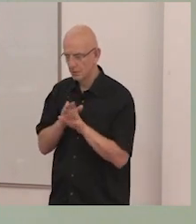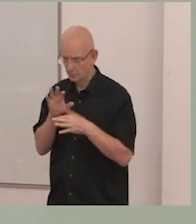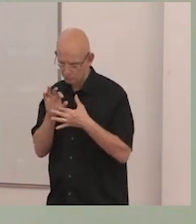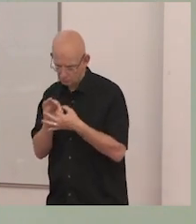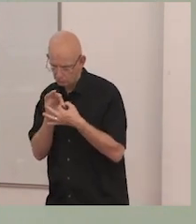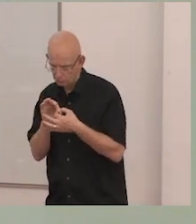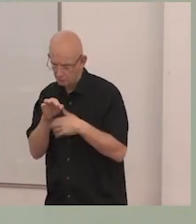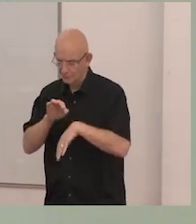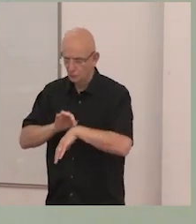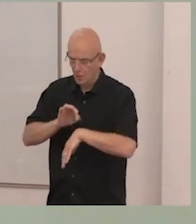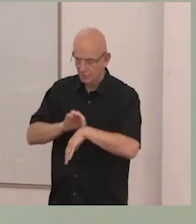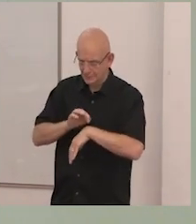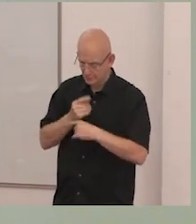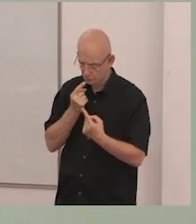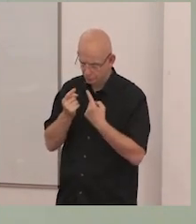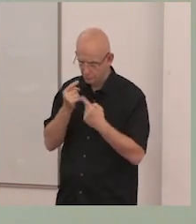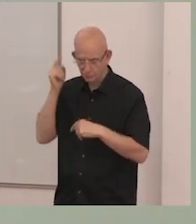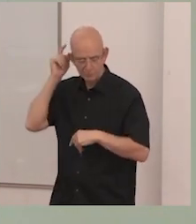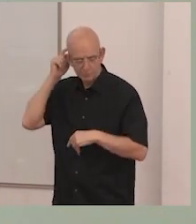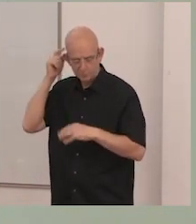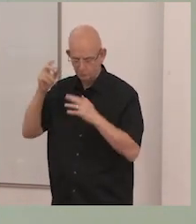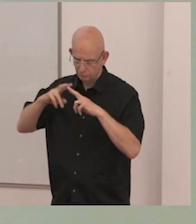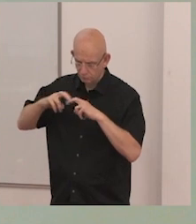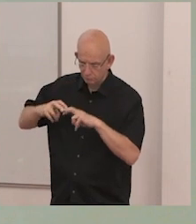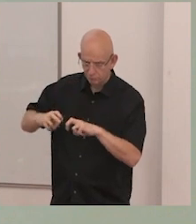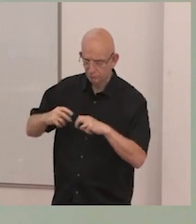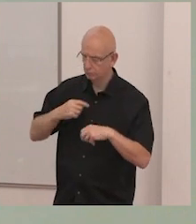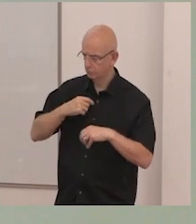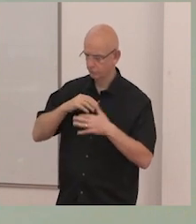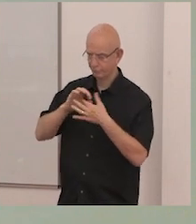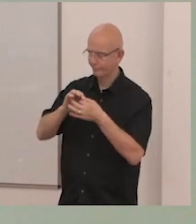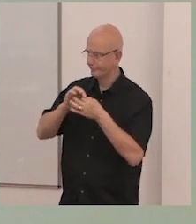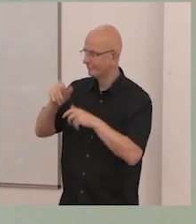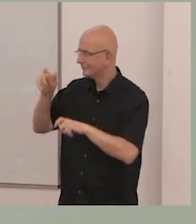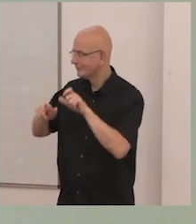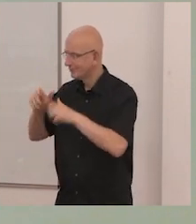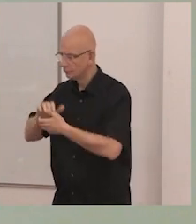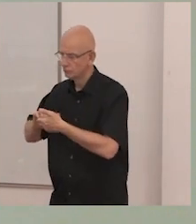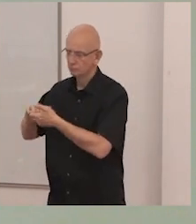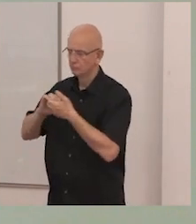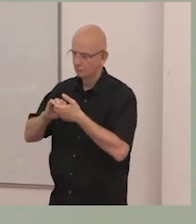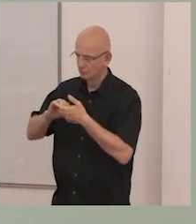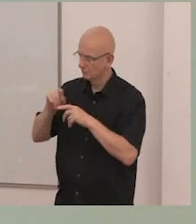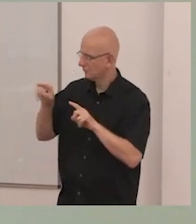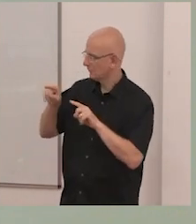aspects of this Soviet experiment, let us say. And